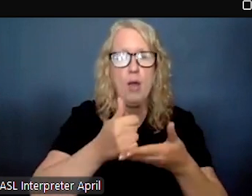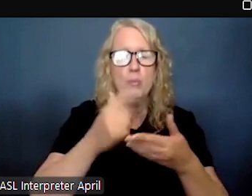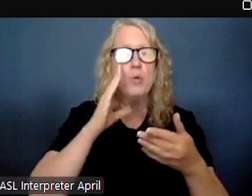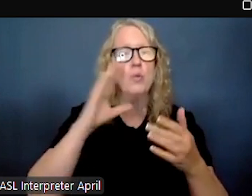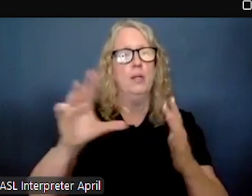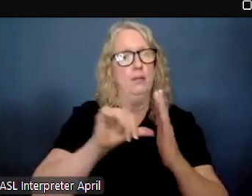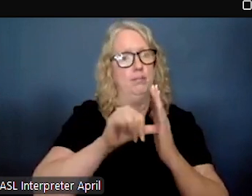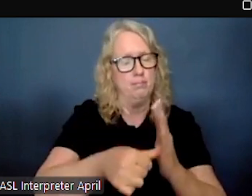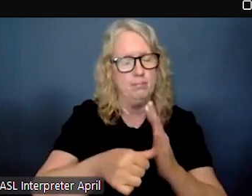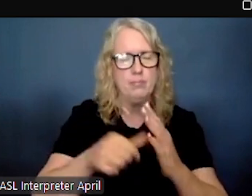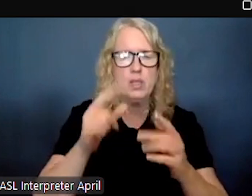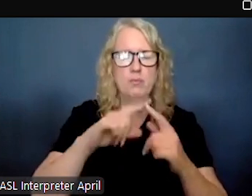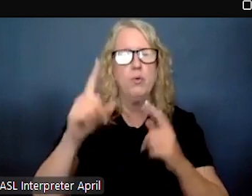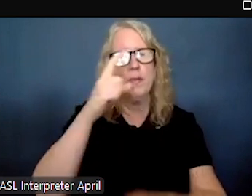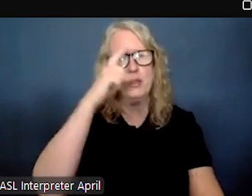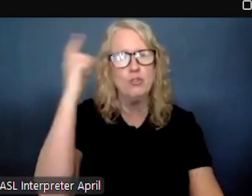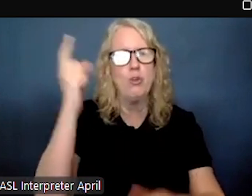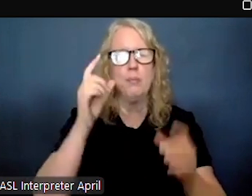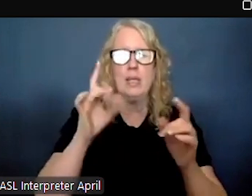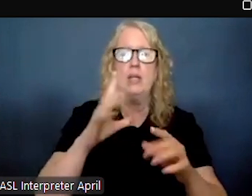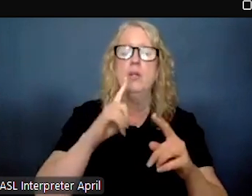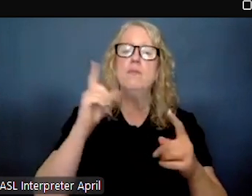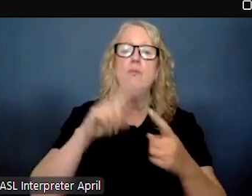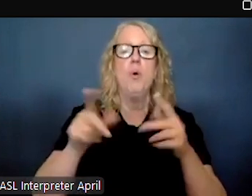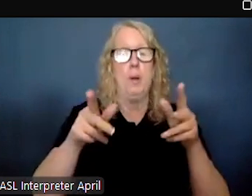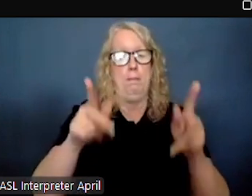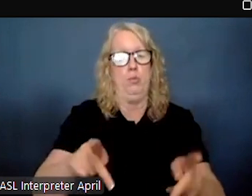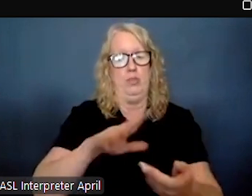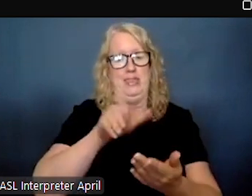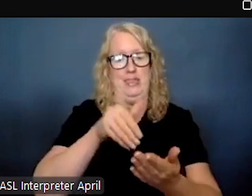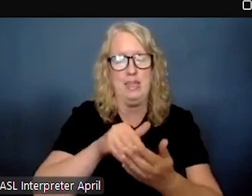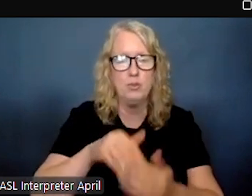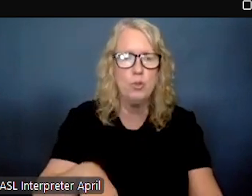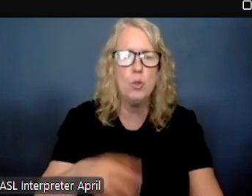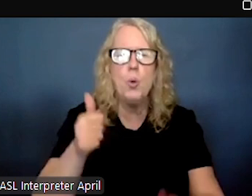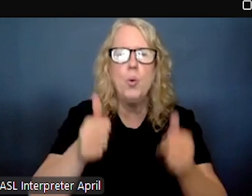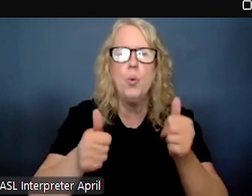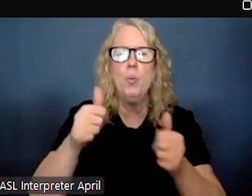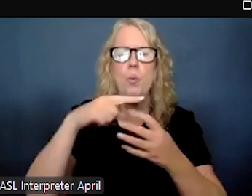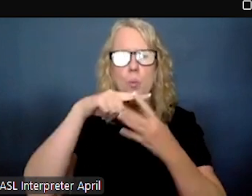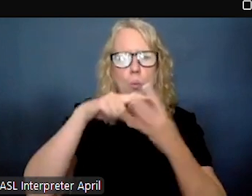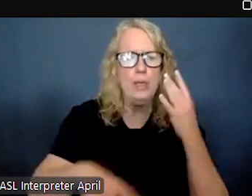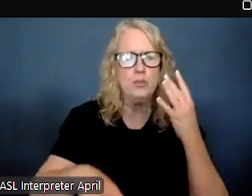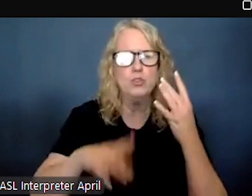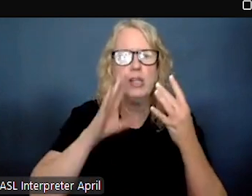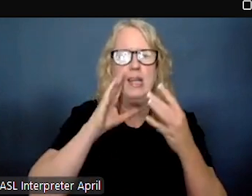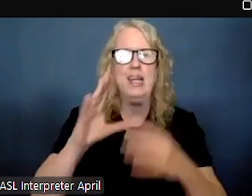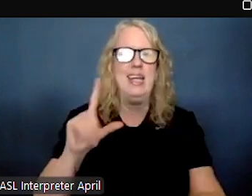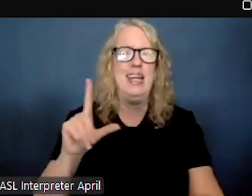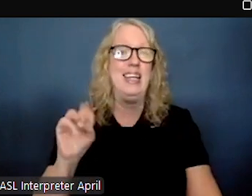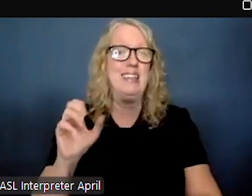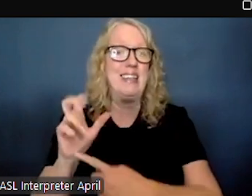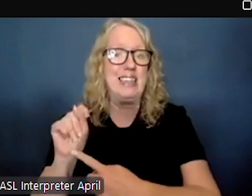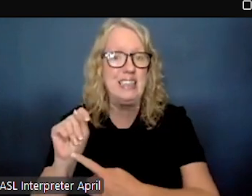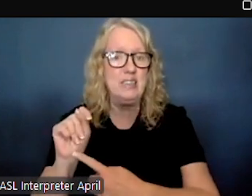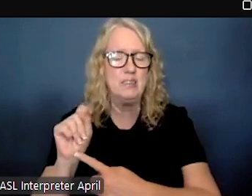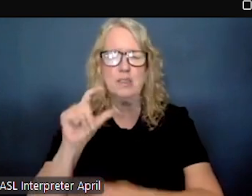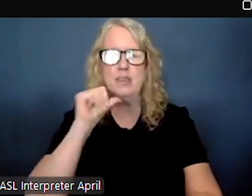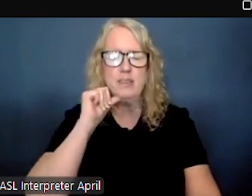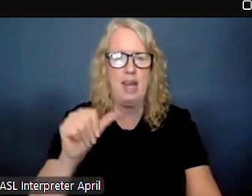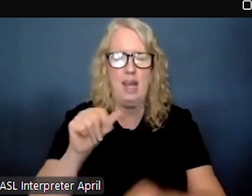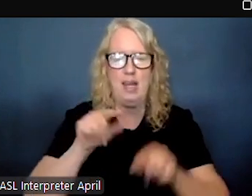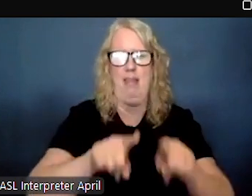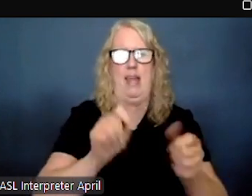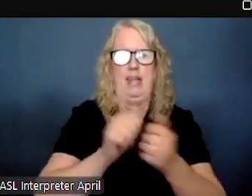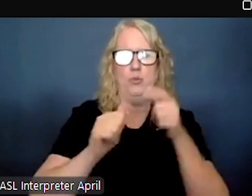emphasizes trauma-informed, person-centered environments. Which of the following practices is least aligned with